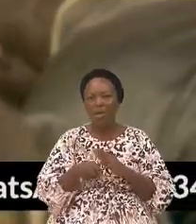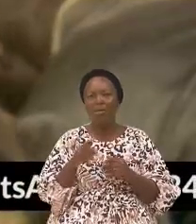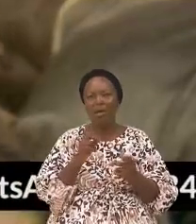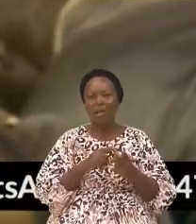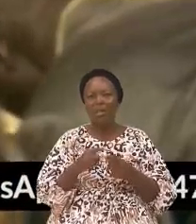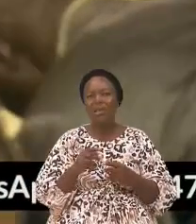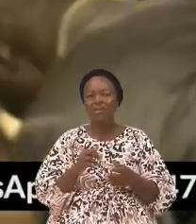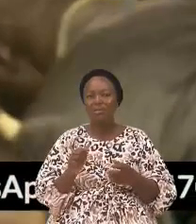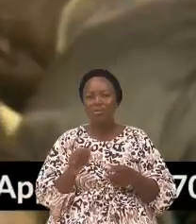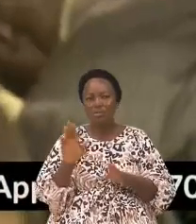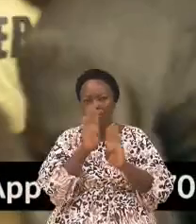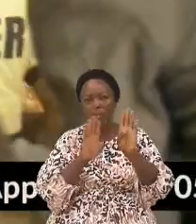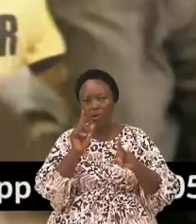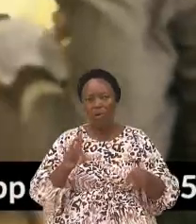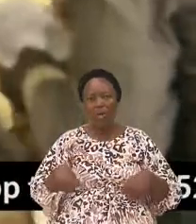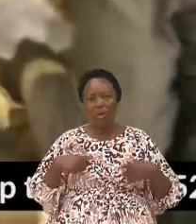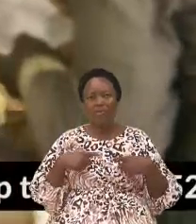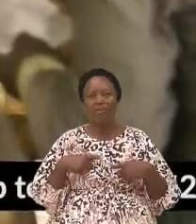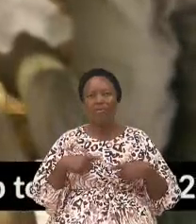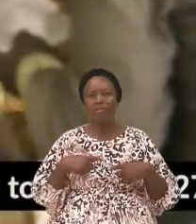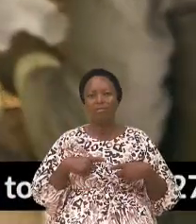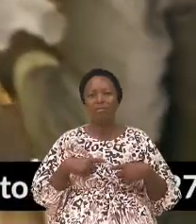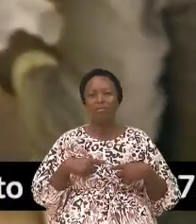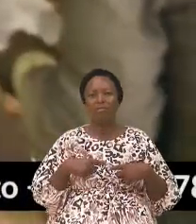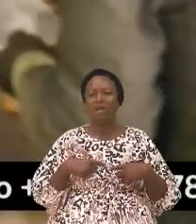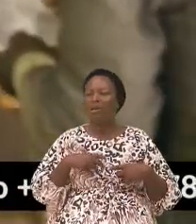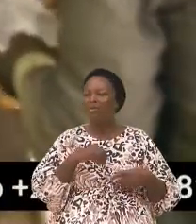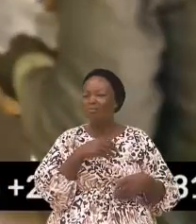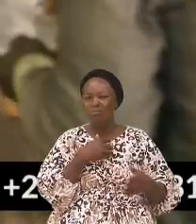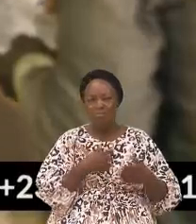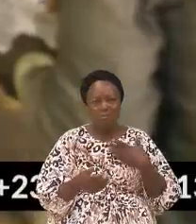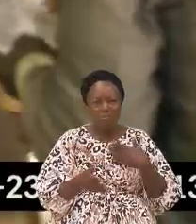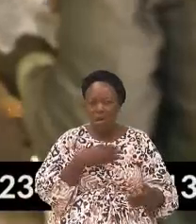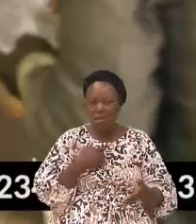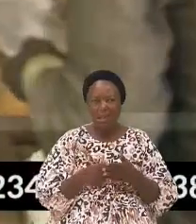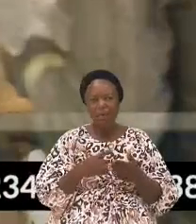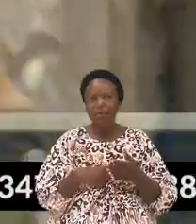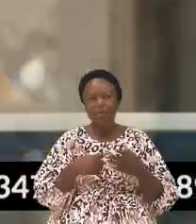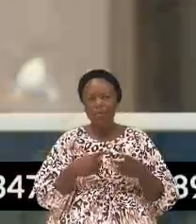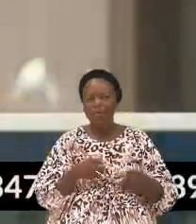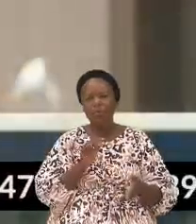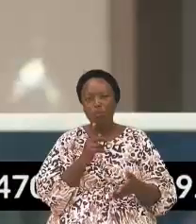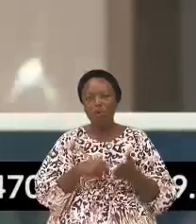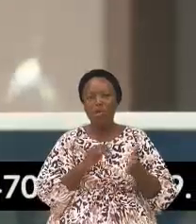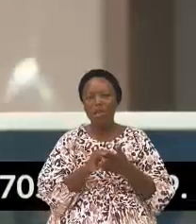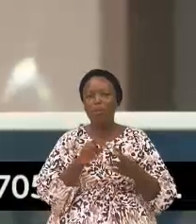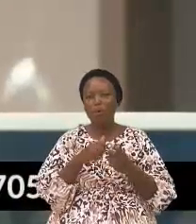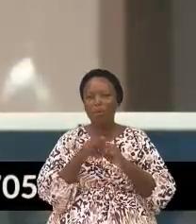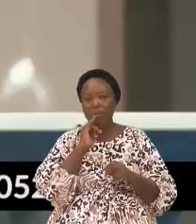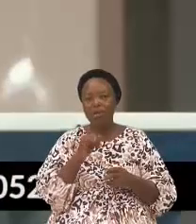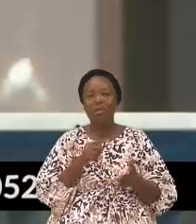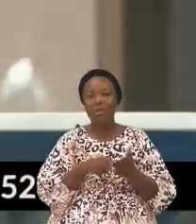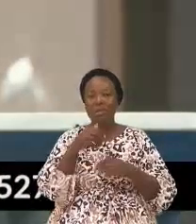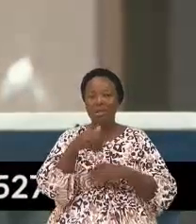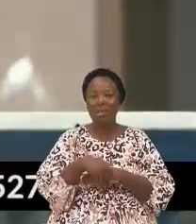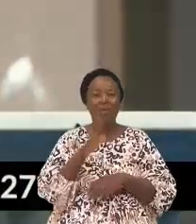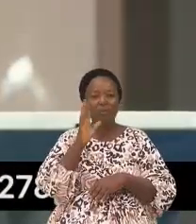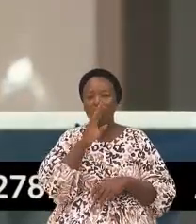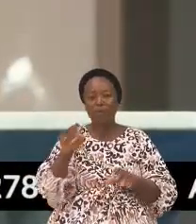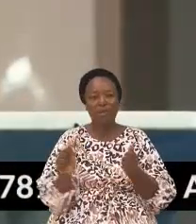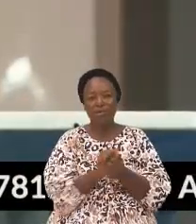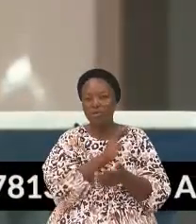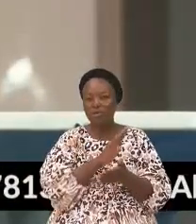Anything tying you down will be loose. Whatever chain tonight